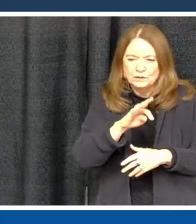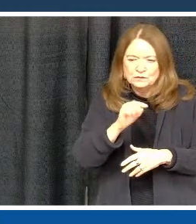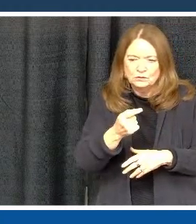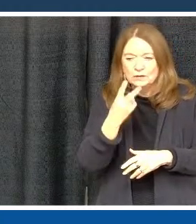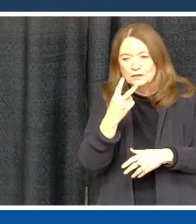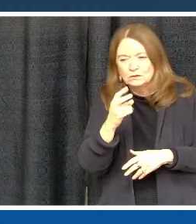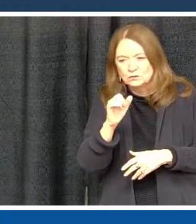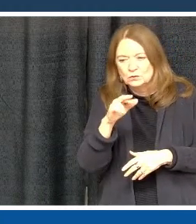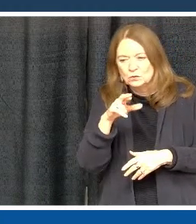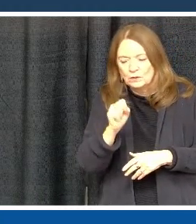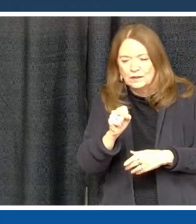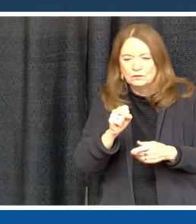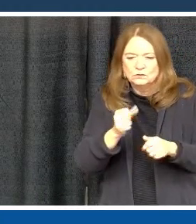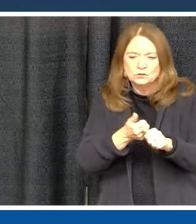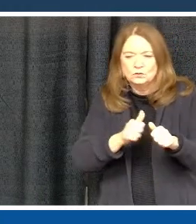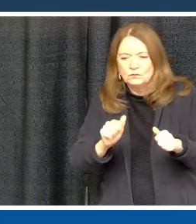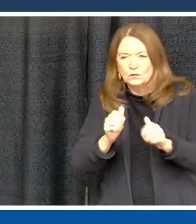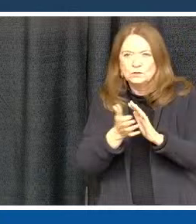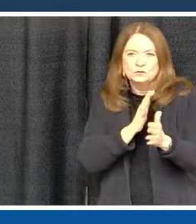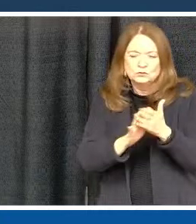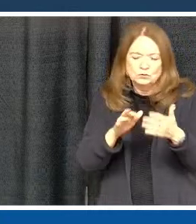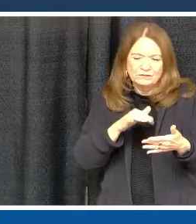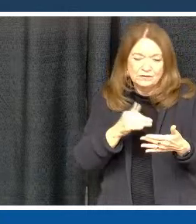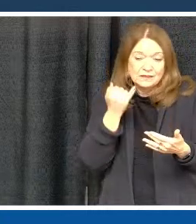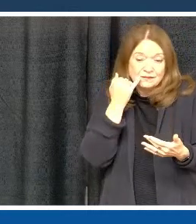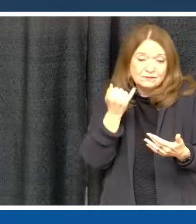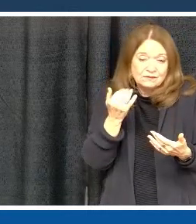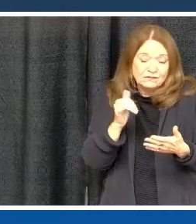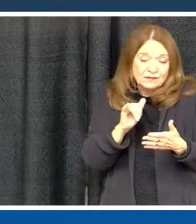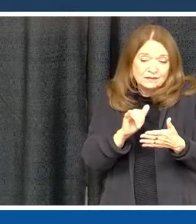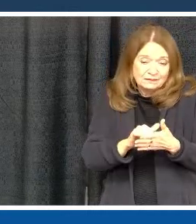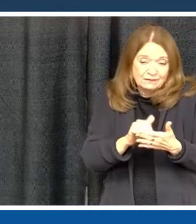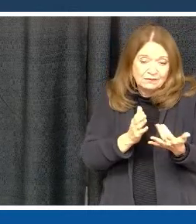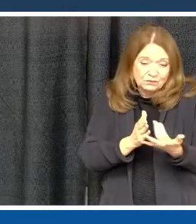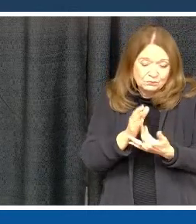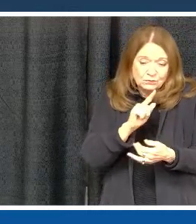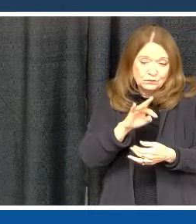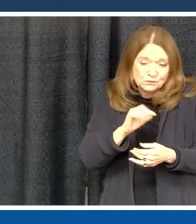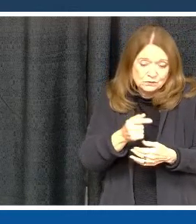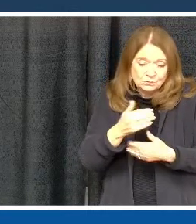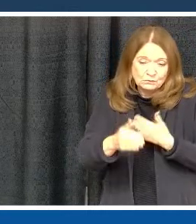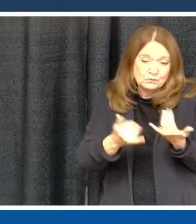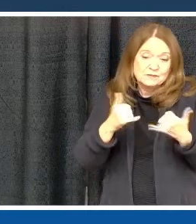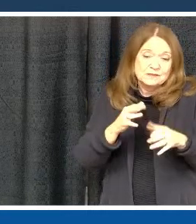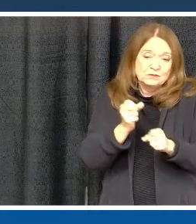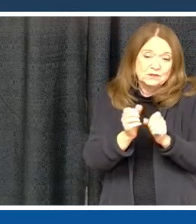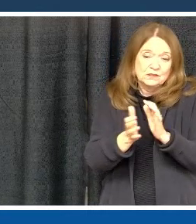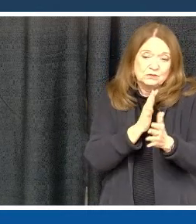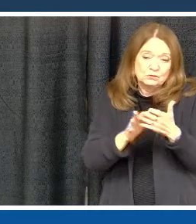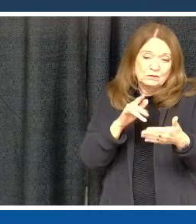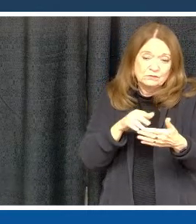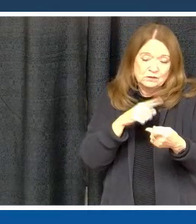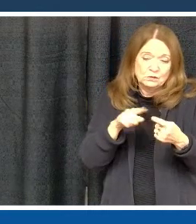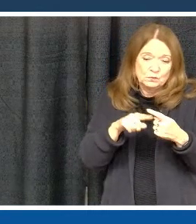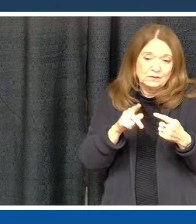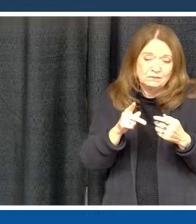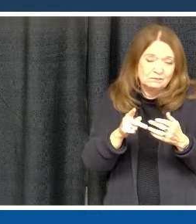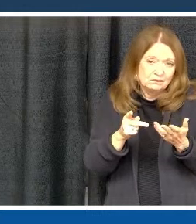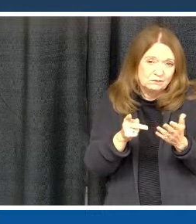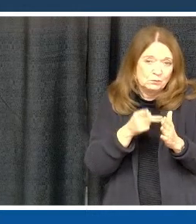to get around doing a traffic study. Cause even if they did that through the zoning process, we'd still get a traffic study when the project came in.